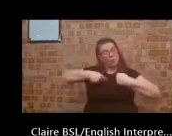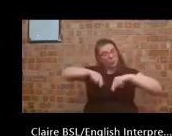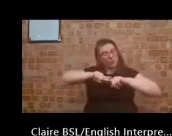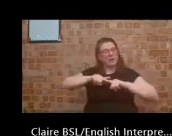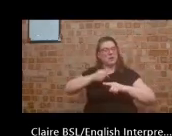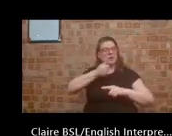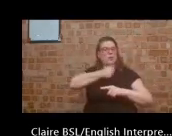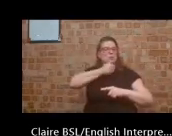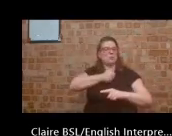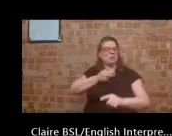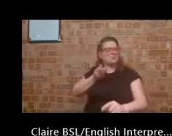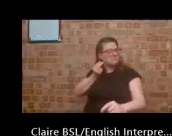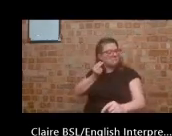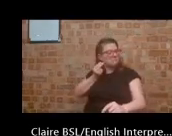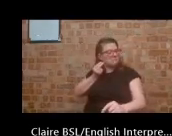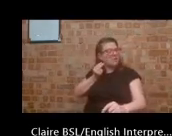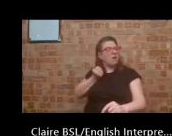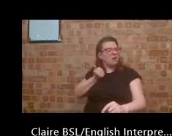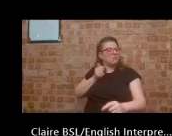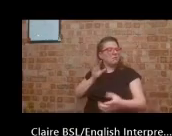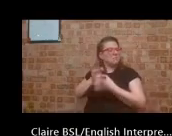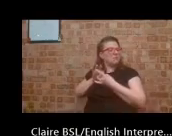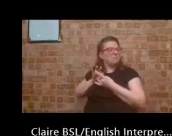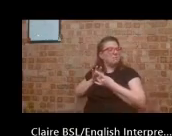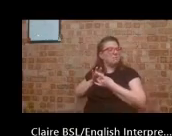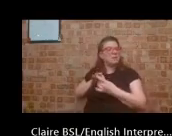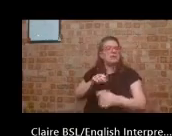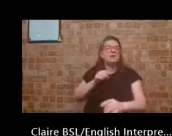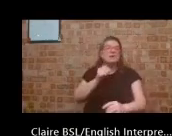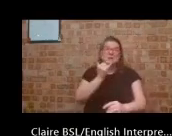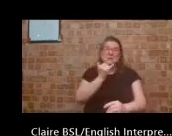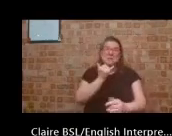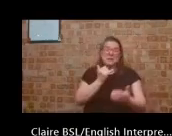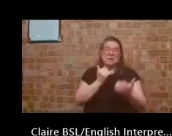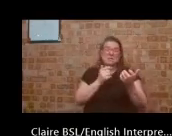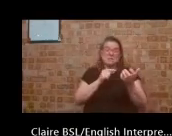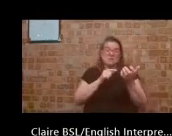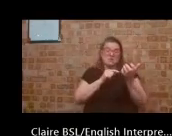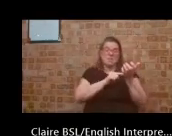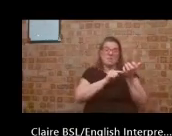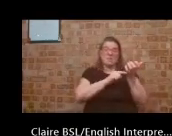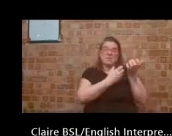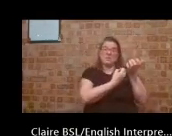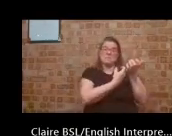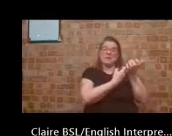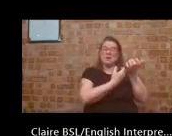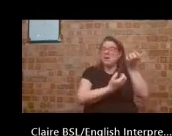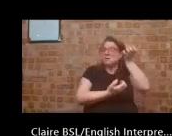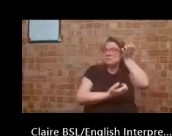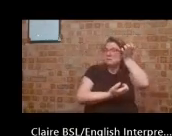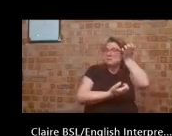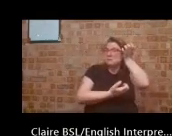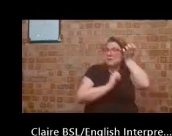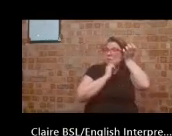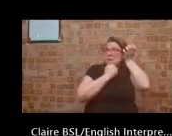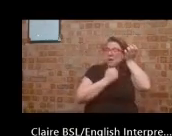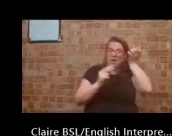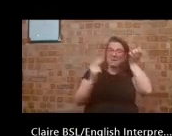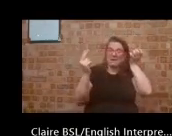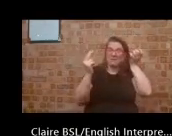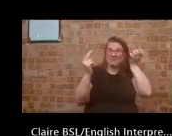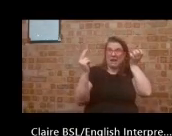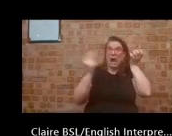to do is actually hold the speaker of the phone up to my ear. Now, that makes me look really